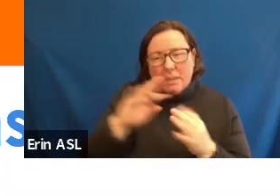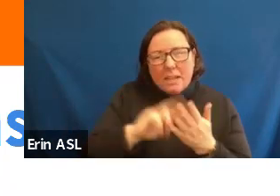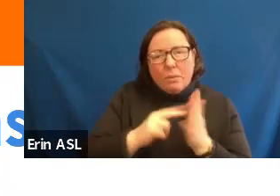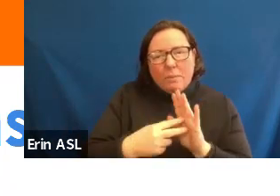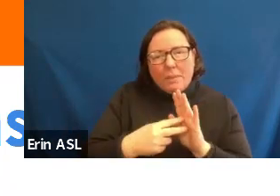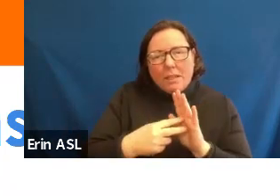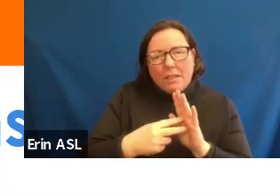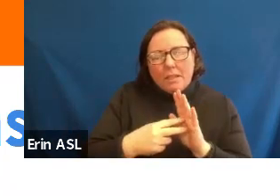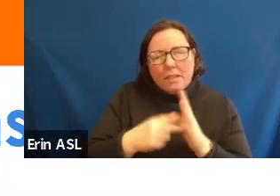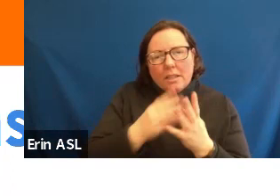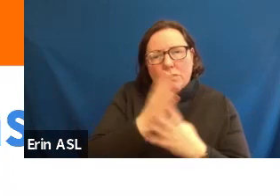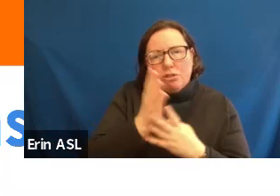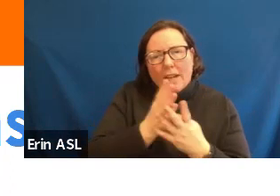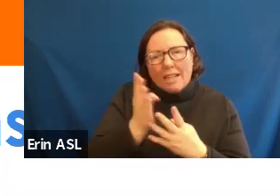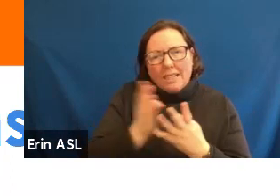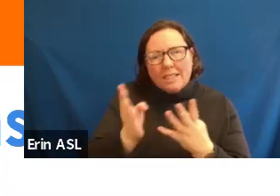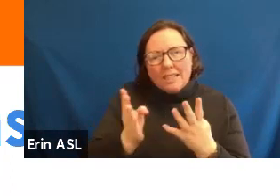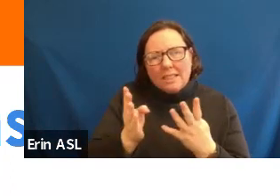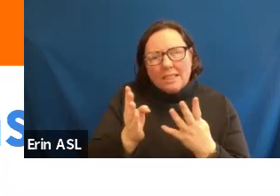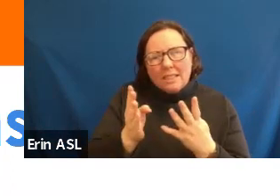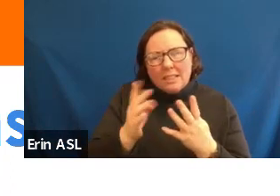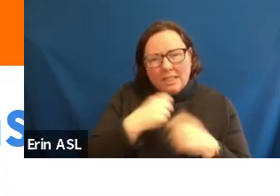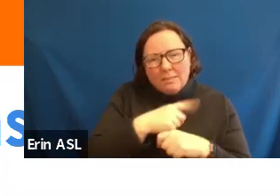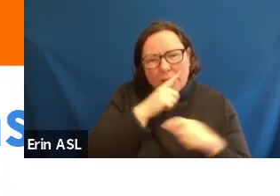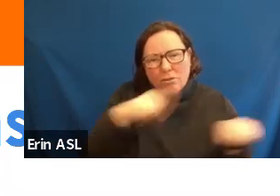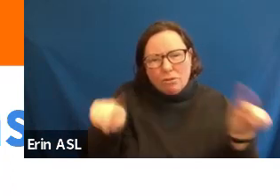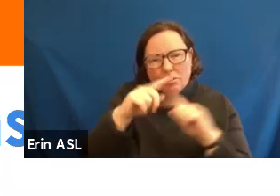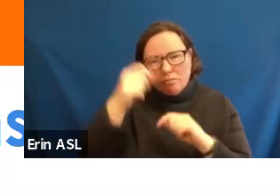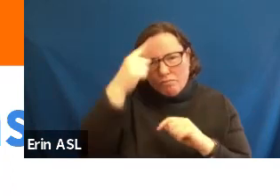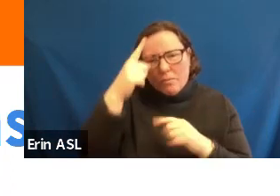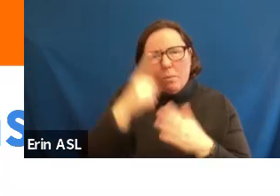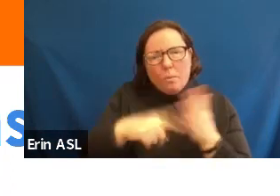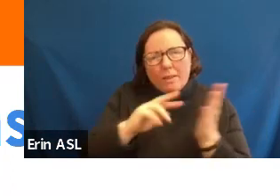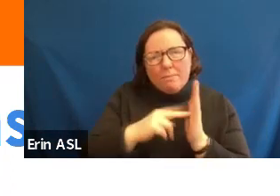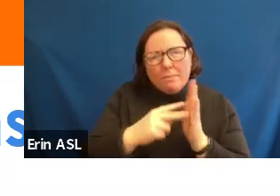is? So that people can understand, what is a census tract?